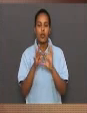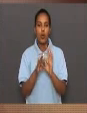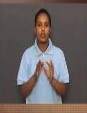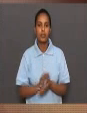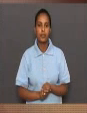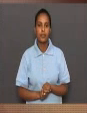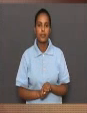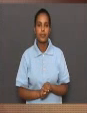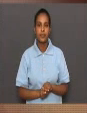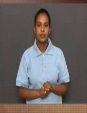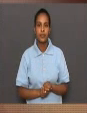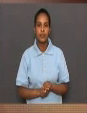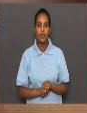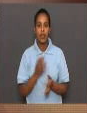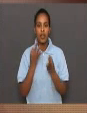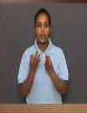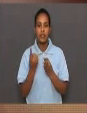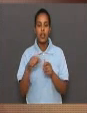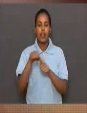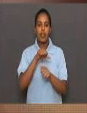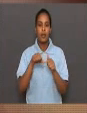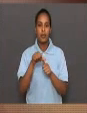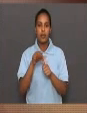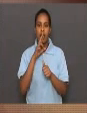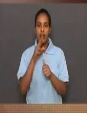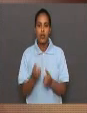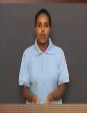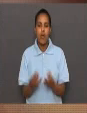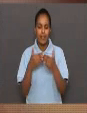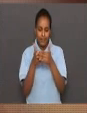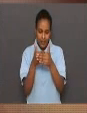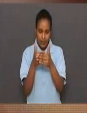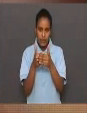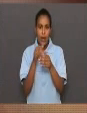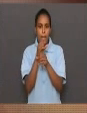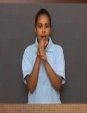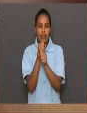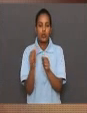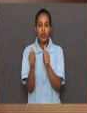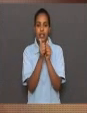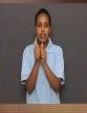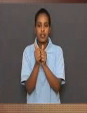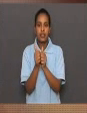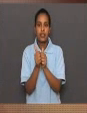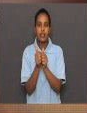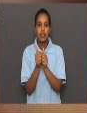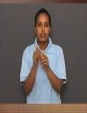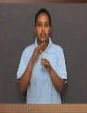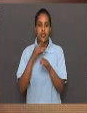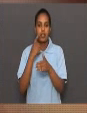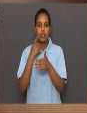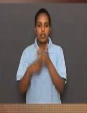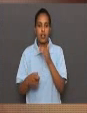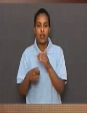metallic bonds. If the atoms are more closely packed together, then